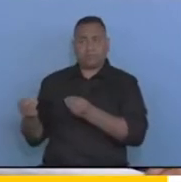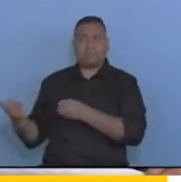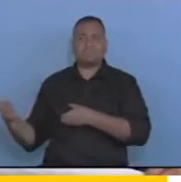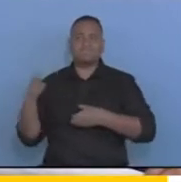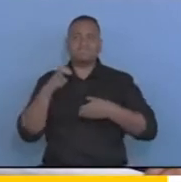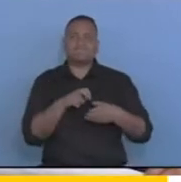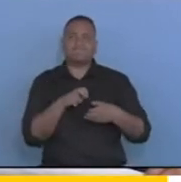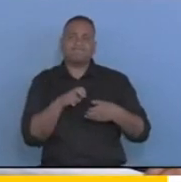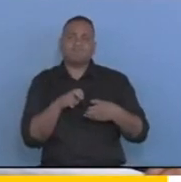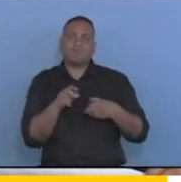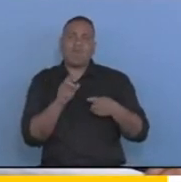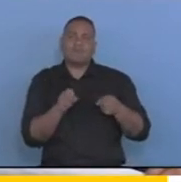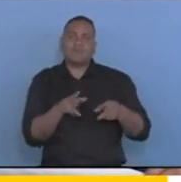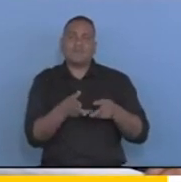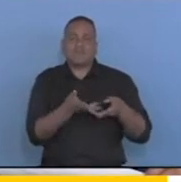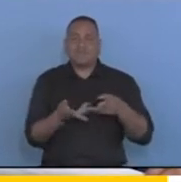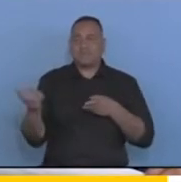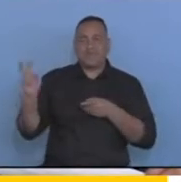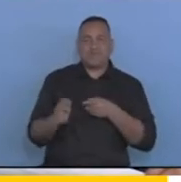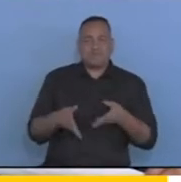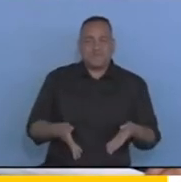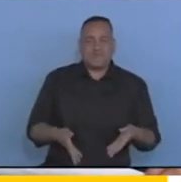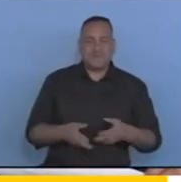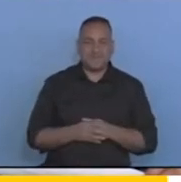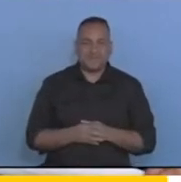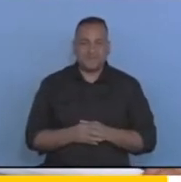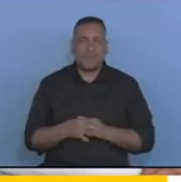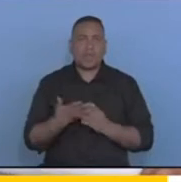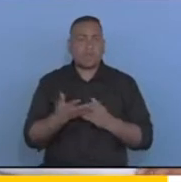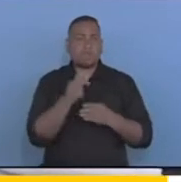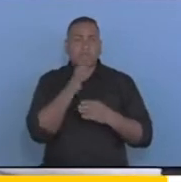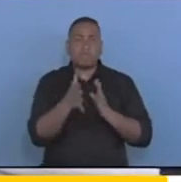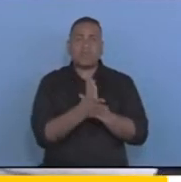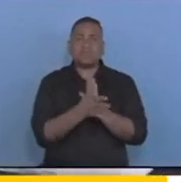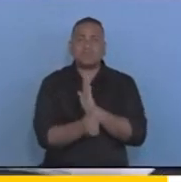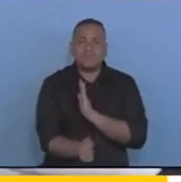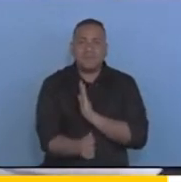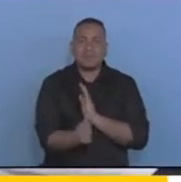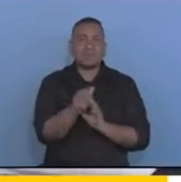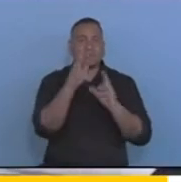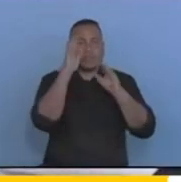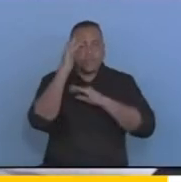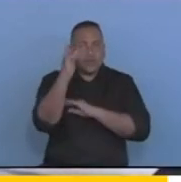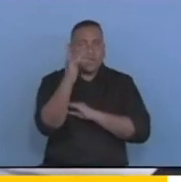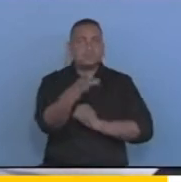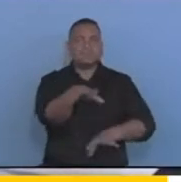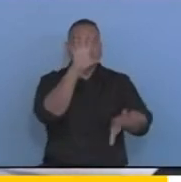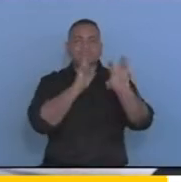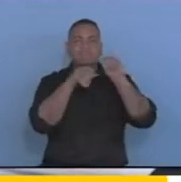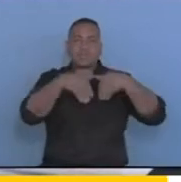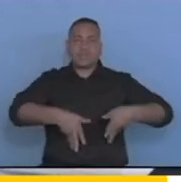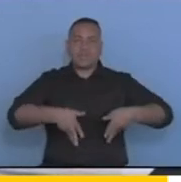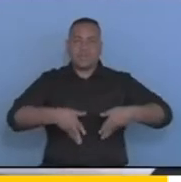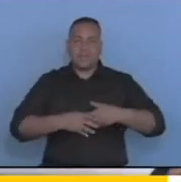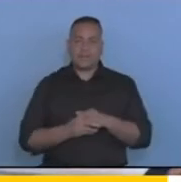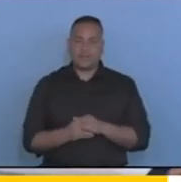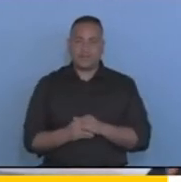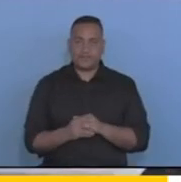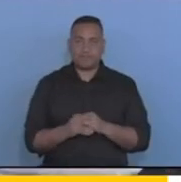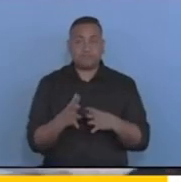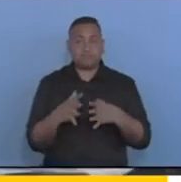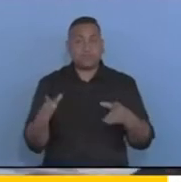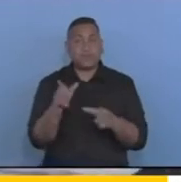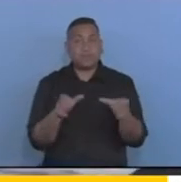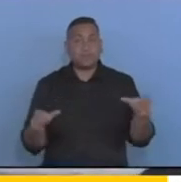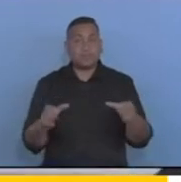to basically come here and get their skills, get their education, get their piece of paper. Yeah. And as you say, this is already a field of interest for many. This